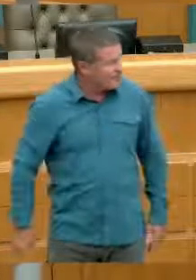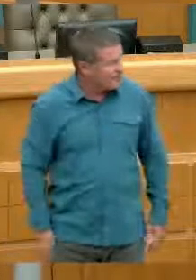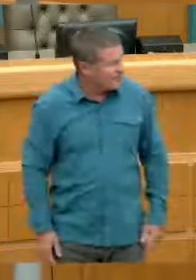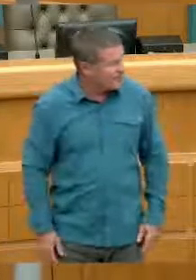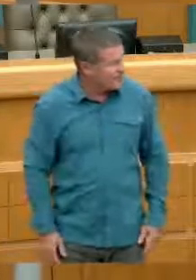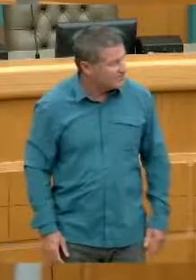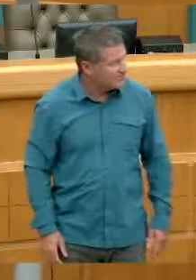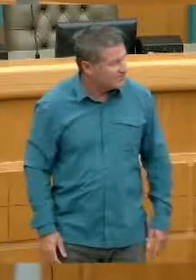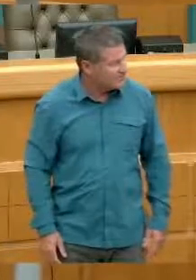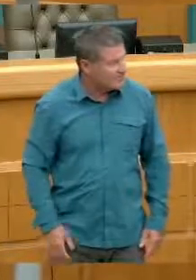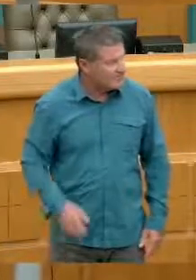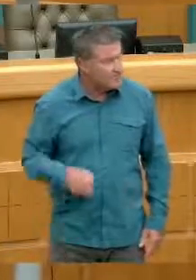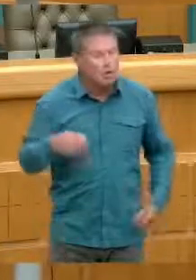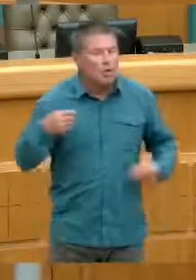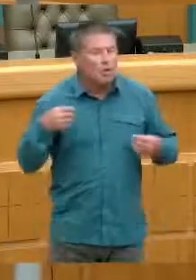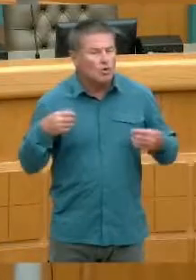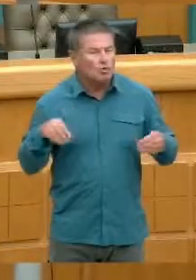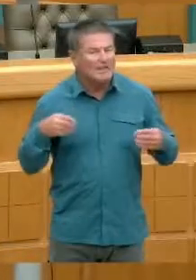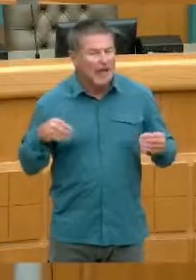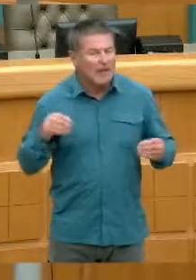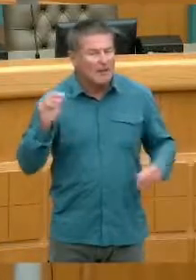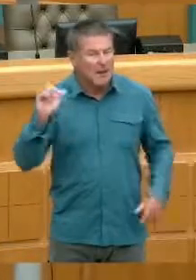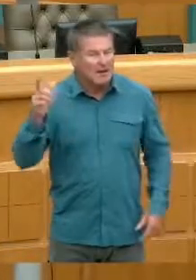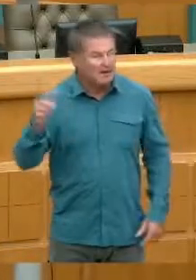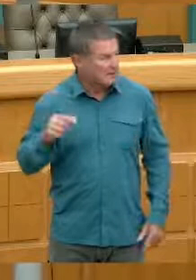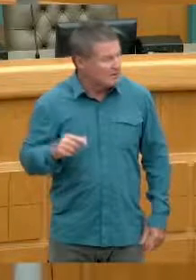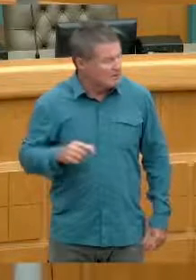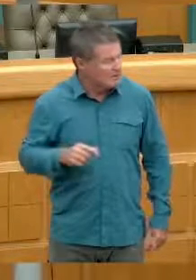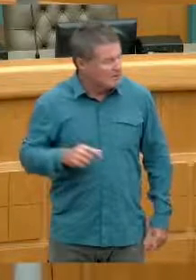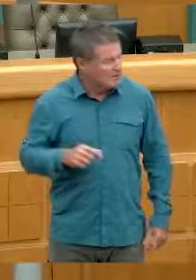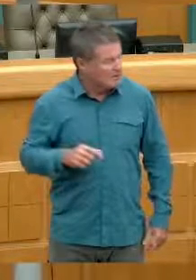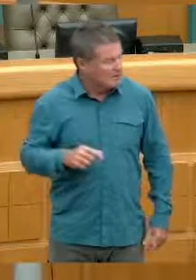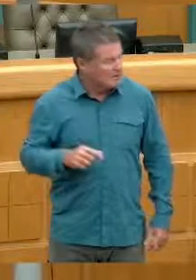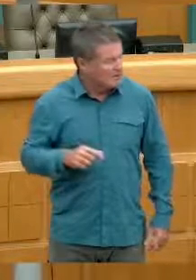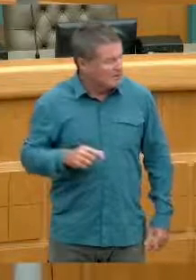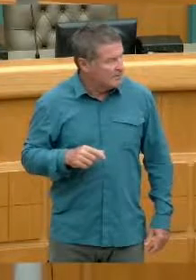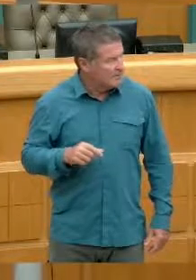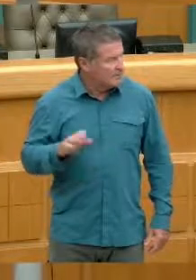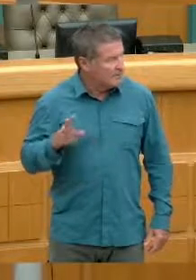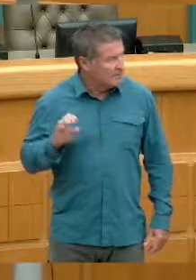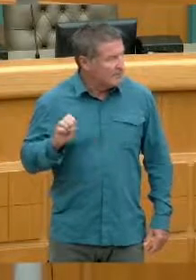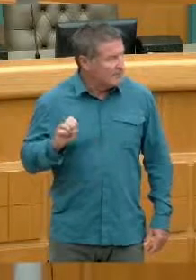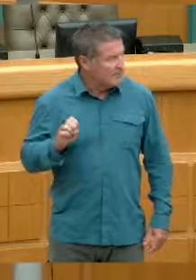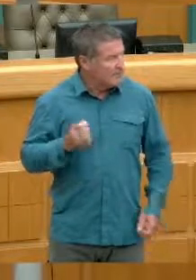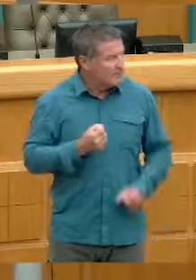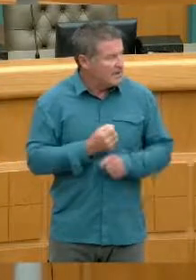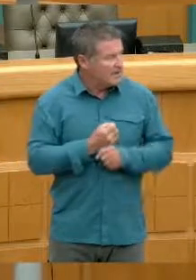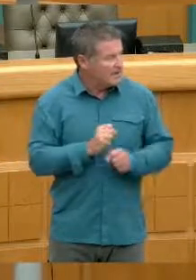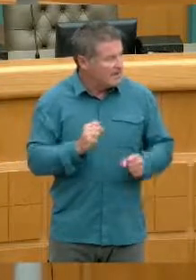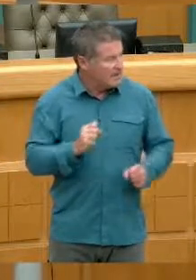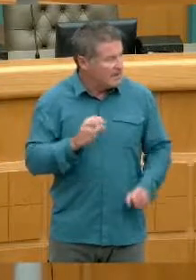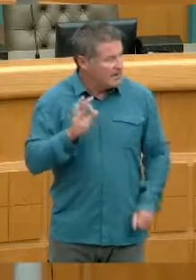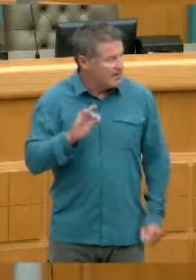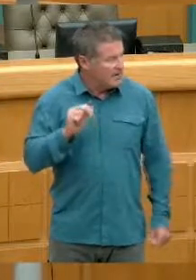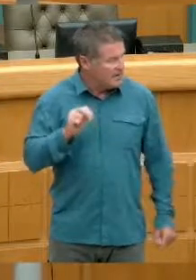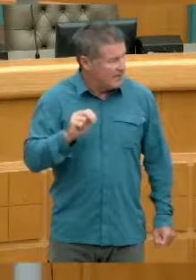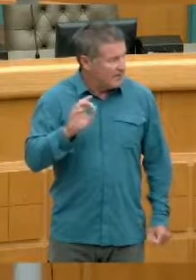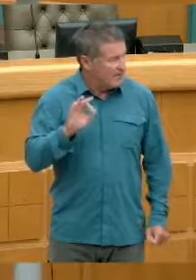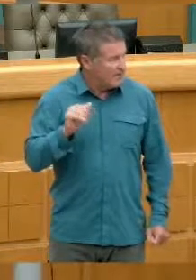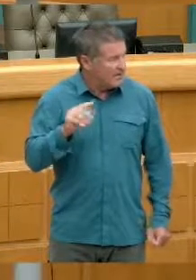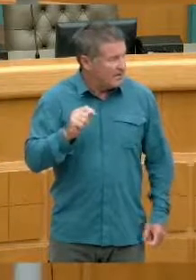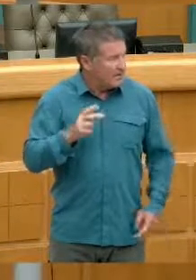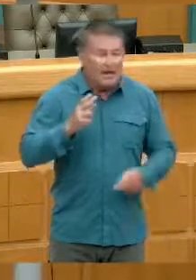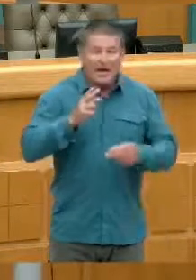And we'll be selling these down there over time. So be safe. It says Safe, Fun, Fit. That's the initiative